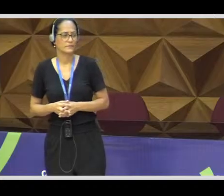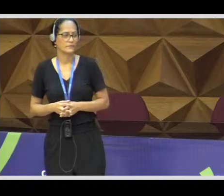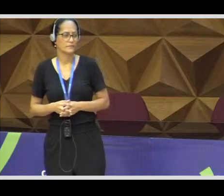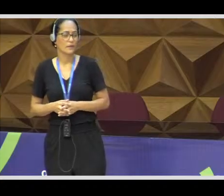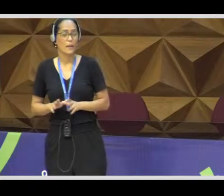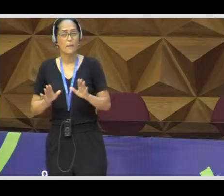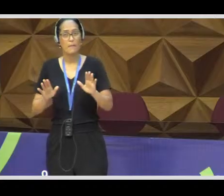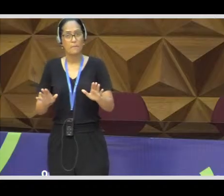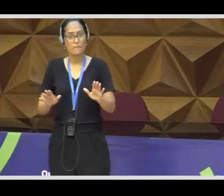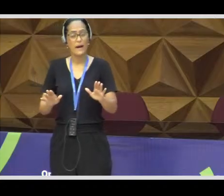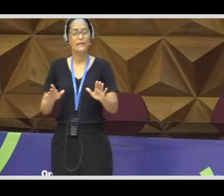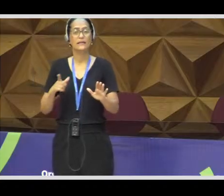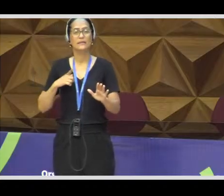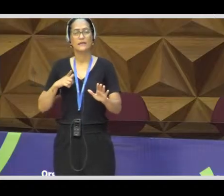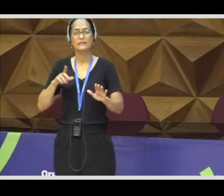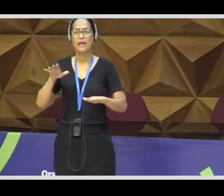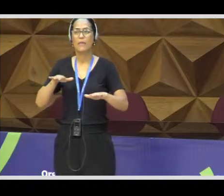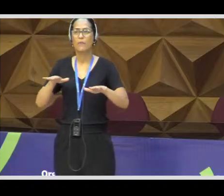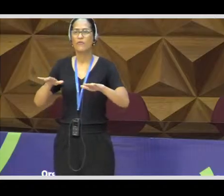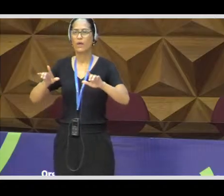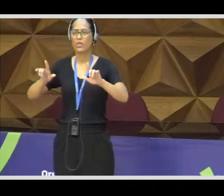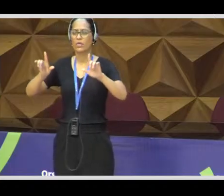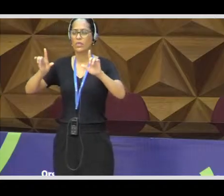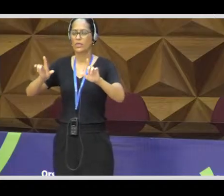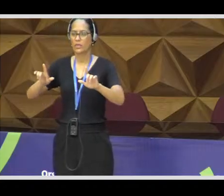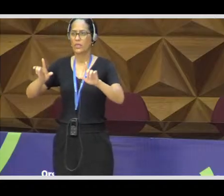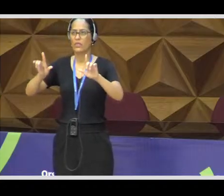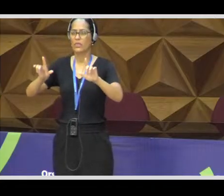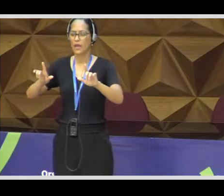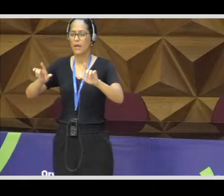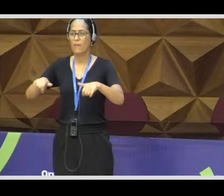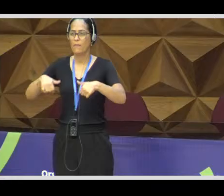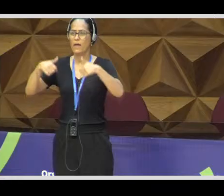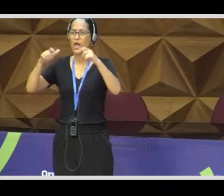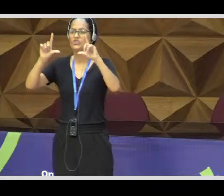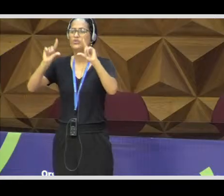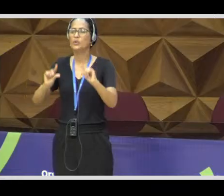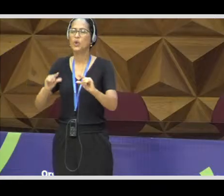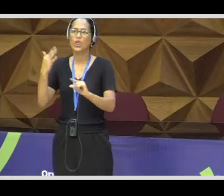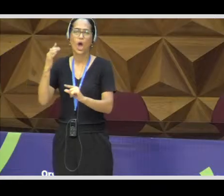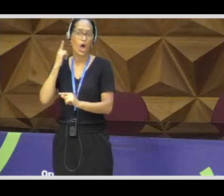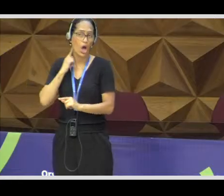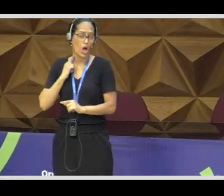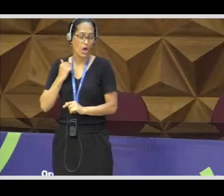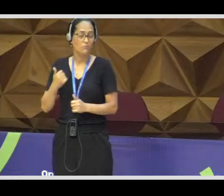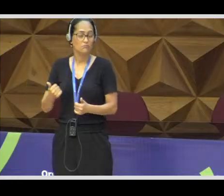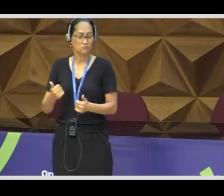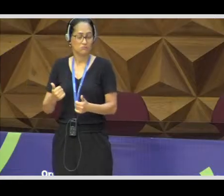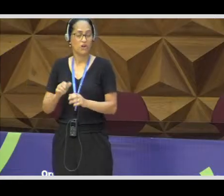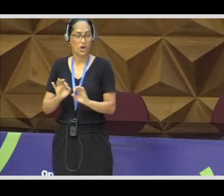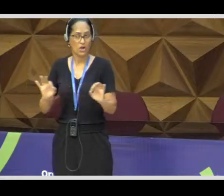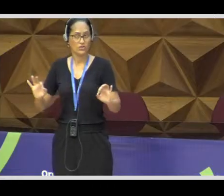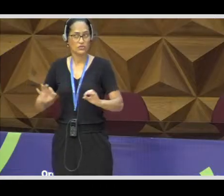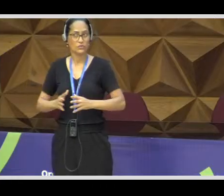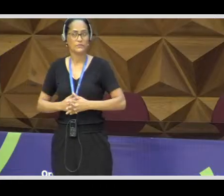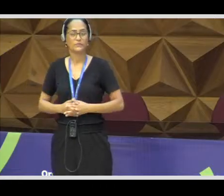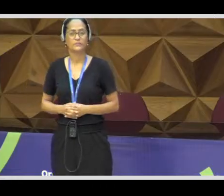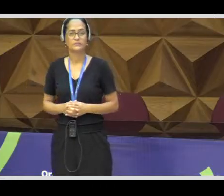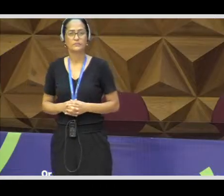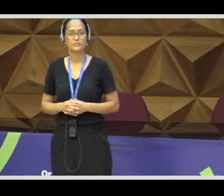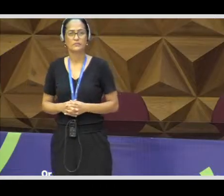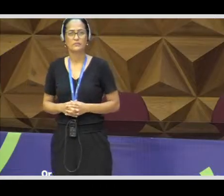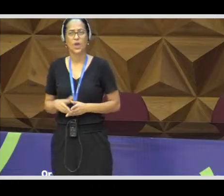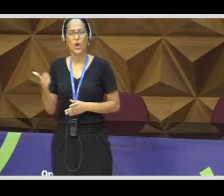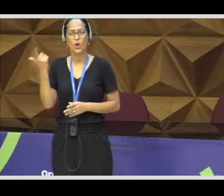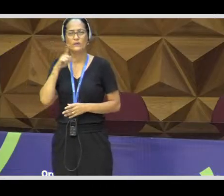those neck issues. So that's called perceptual manipulation, really, or perceptual retargeting.